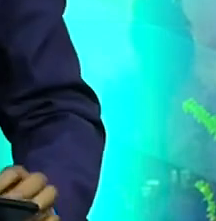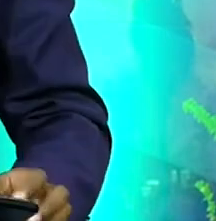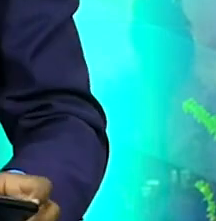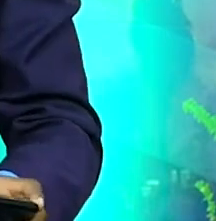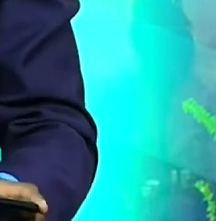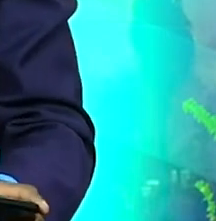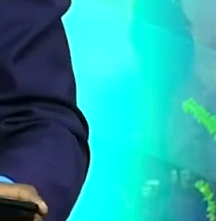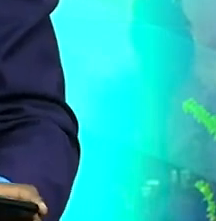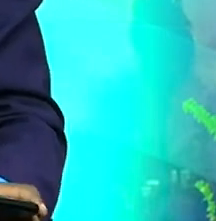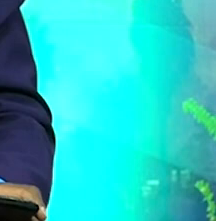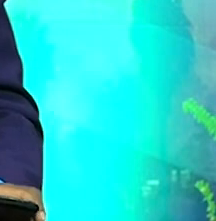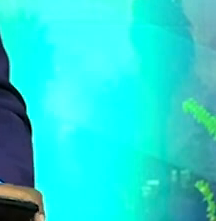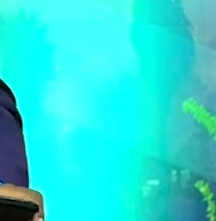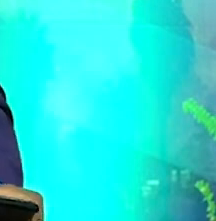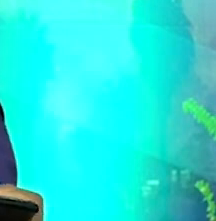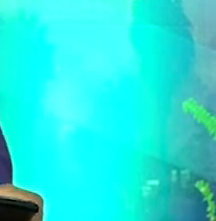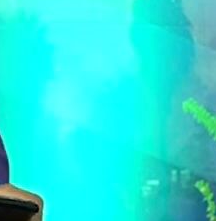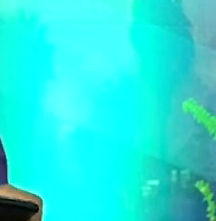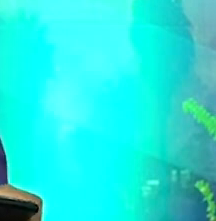Amen.